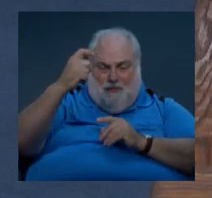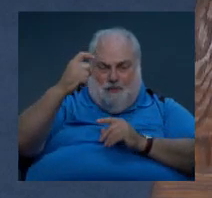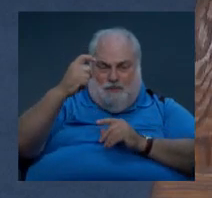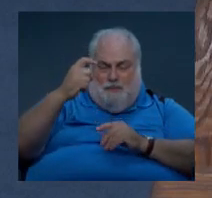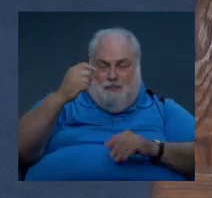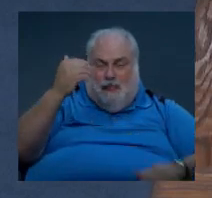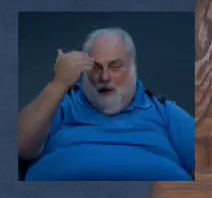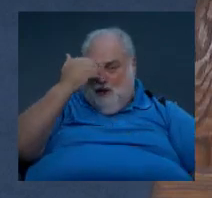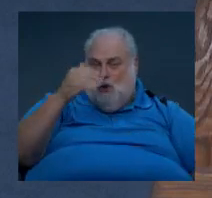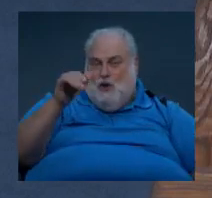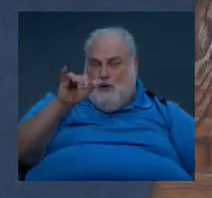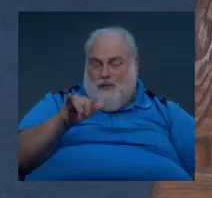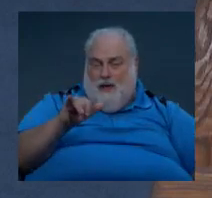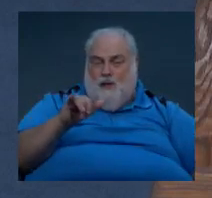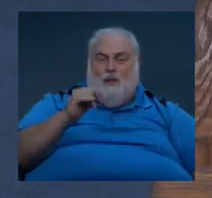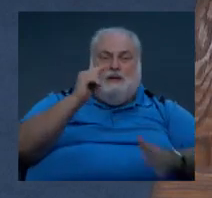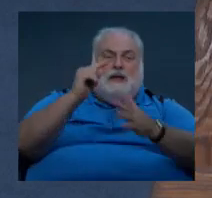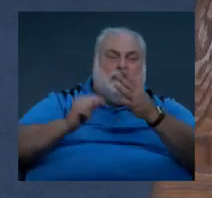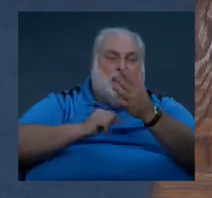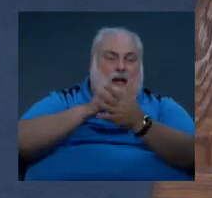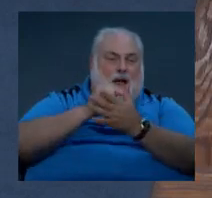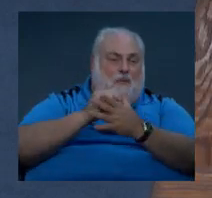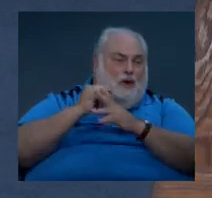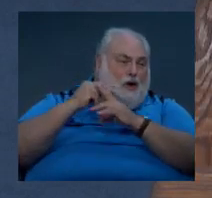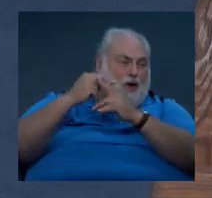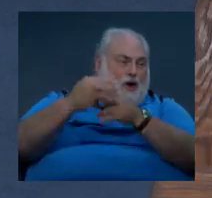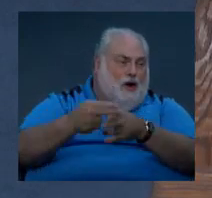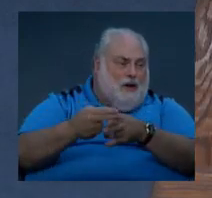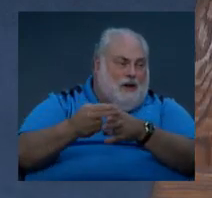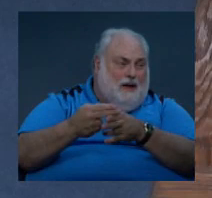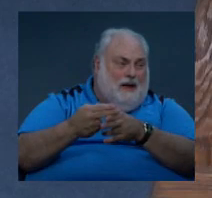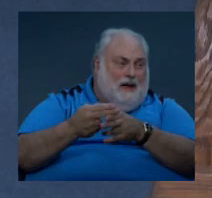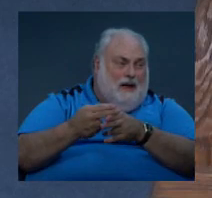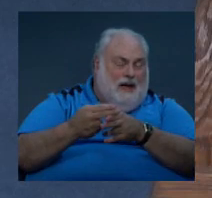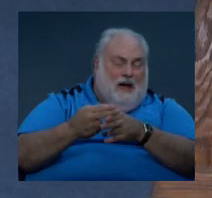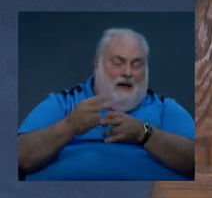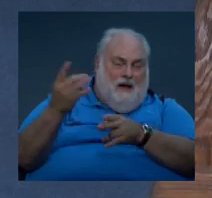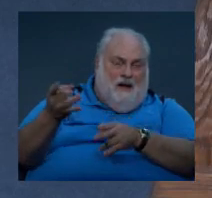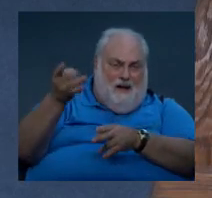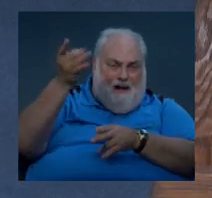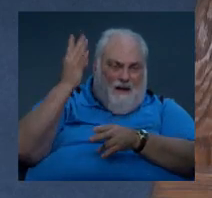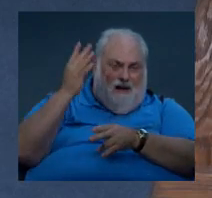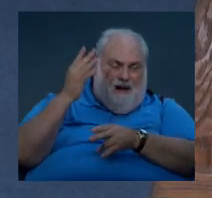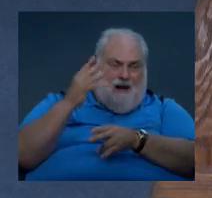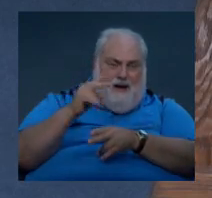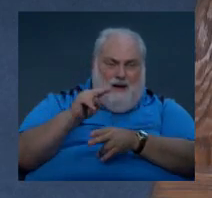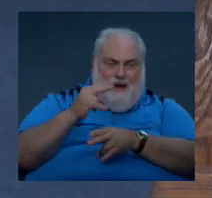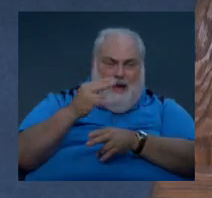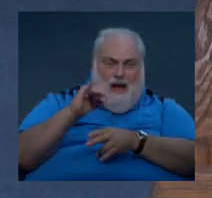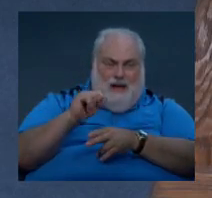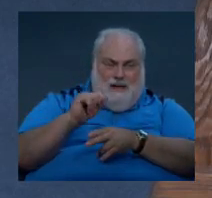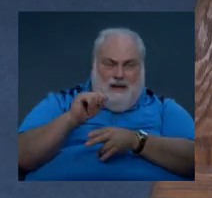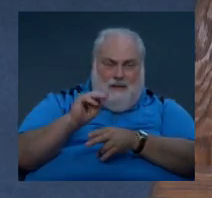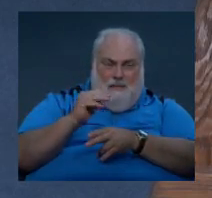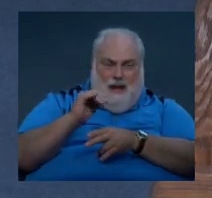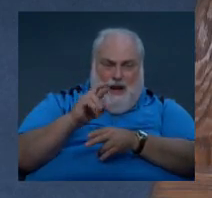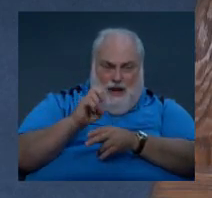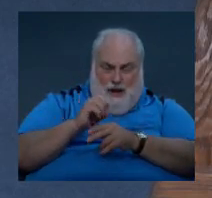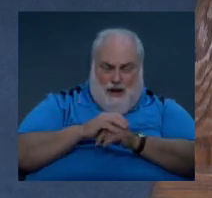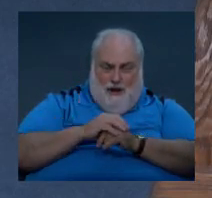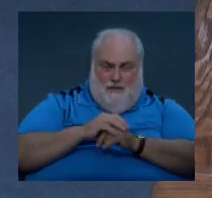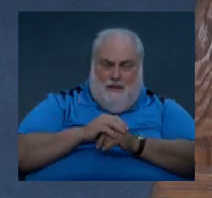know sometimes there was a time we called it kind of a nightmare, but HUD also